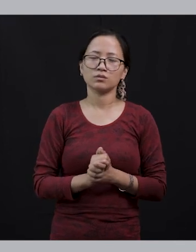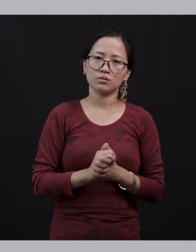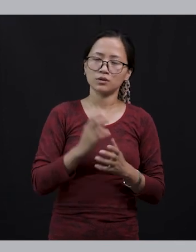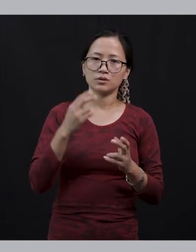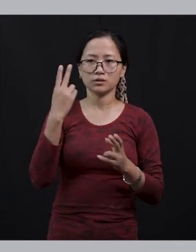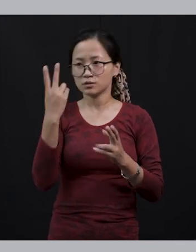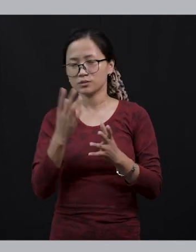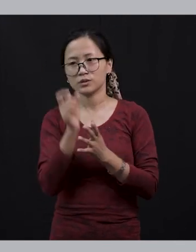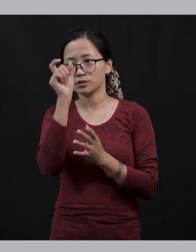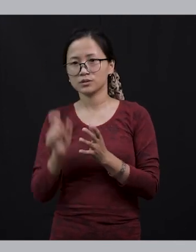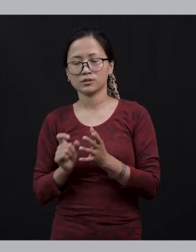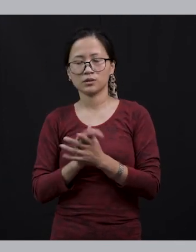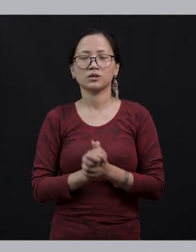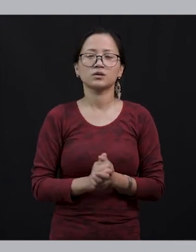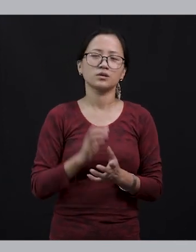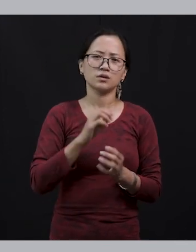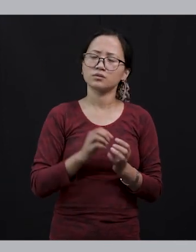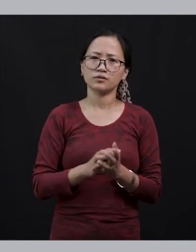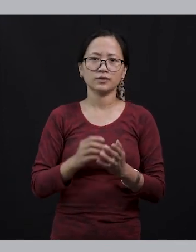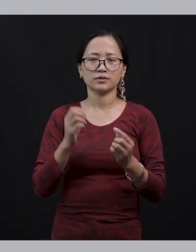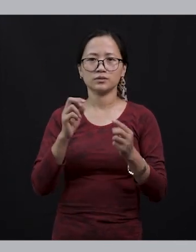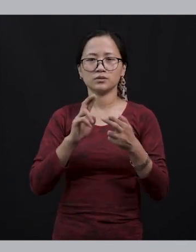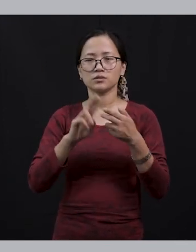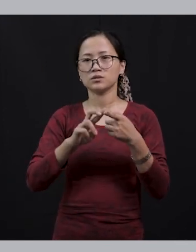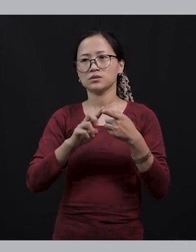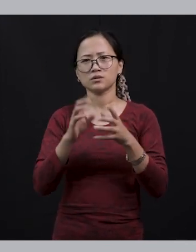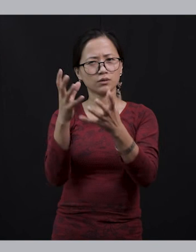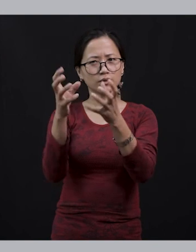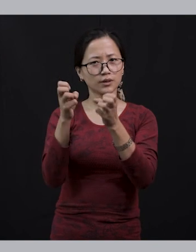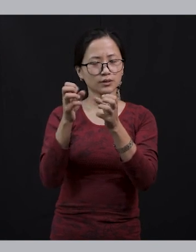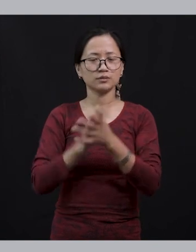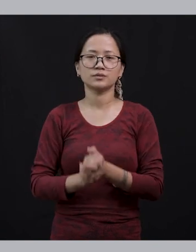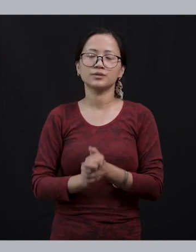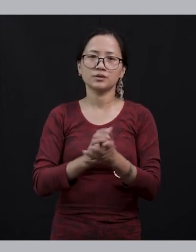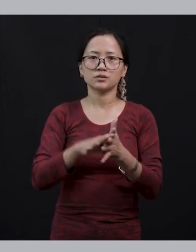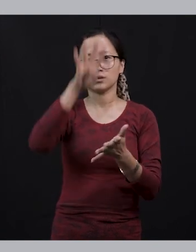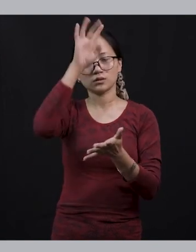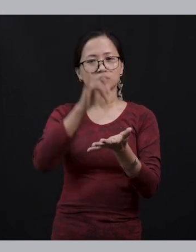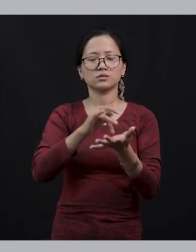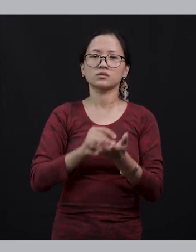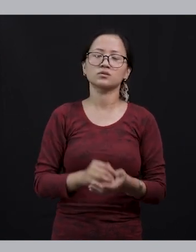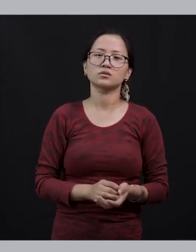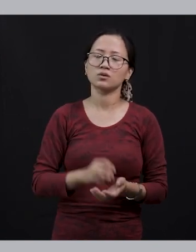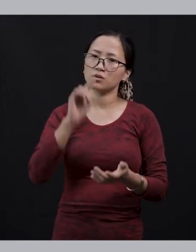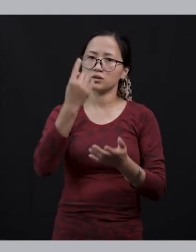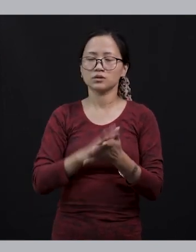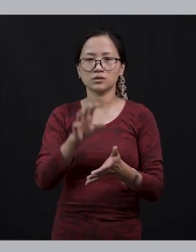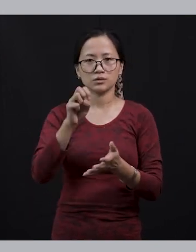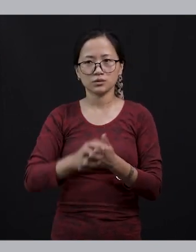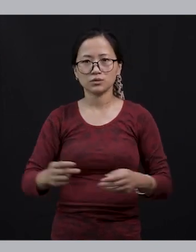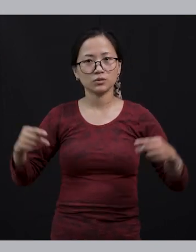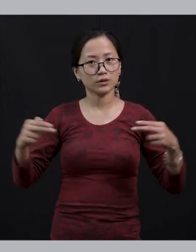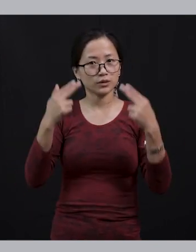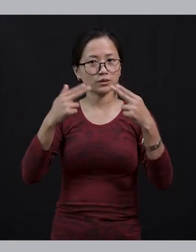the enemy kingdom. And once he had the information, then he could go and attack. So expansion policy of